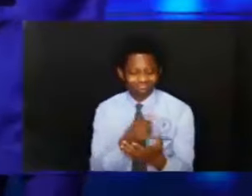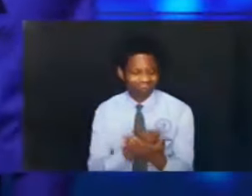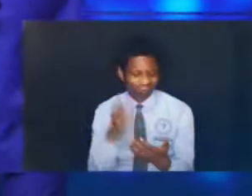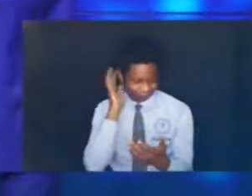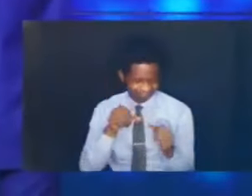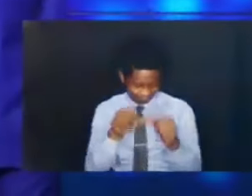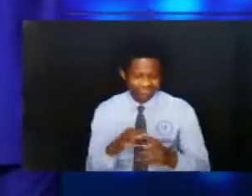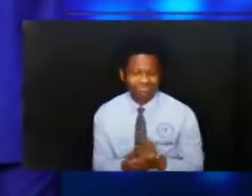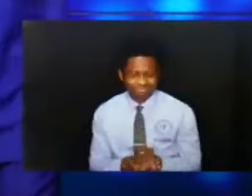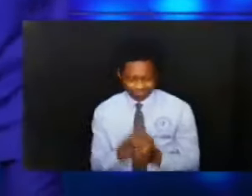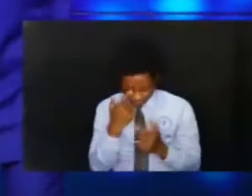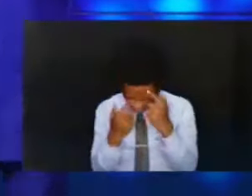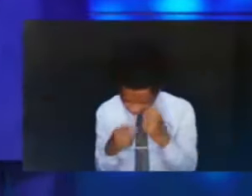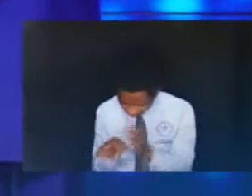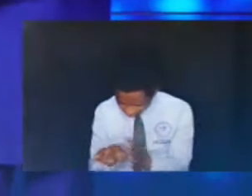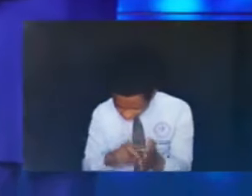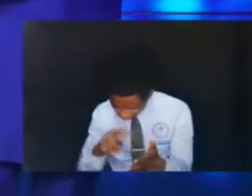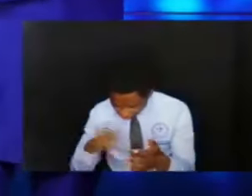again.